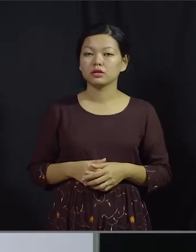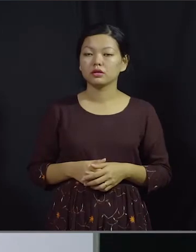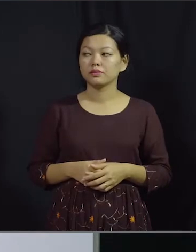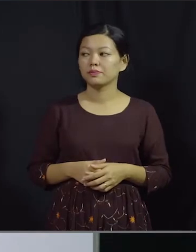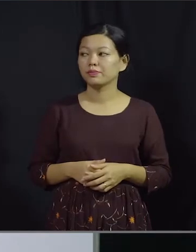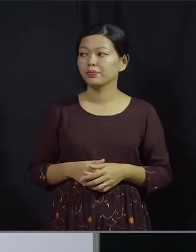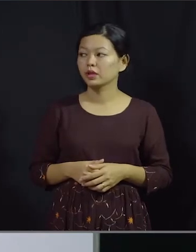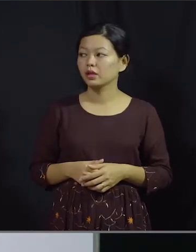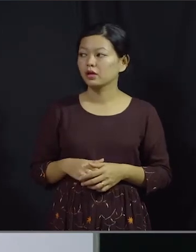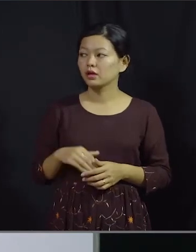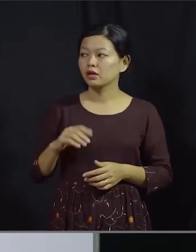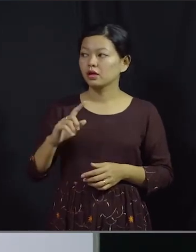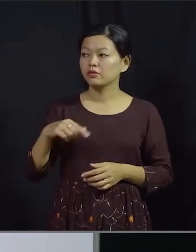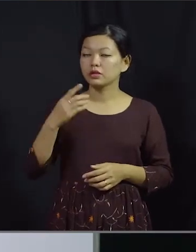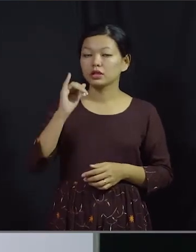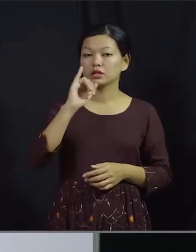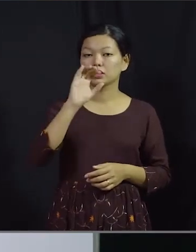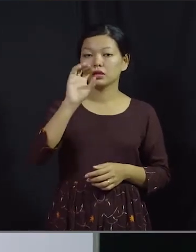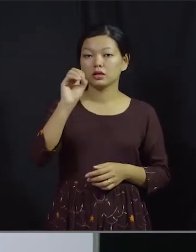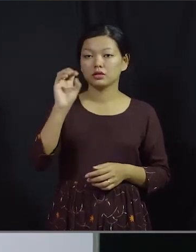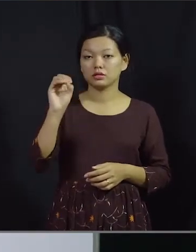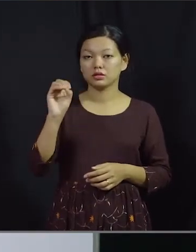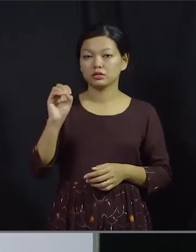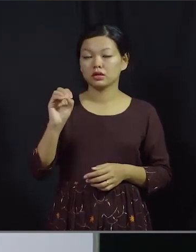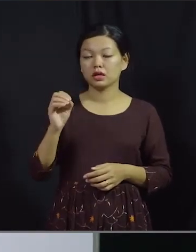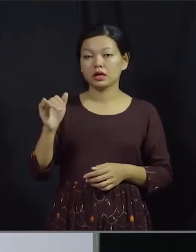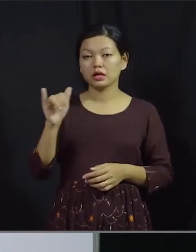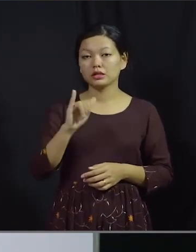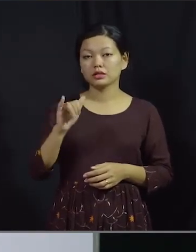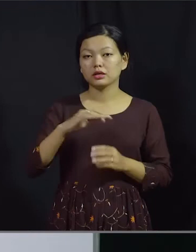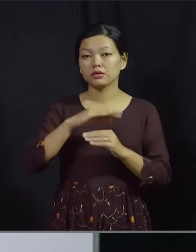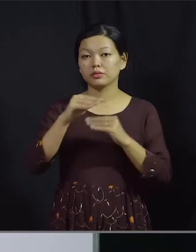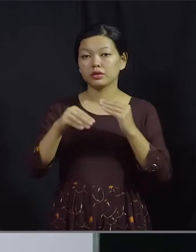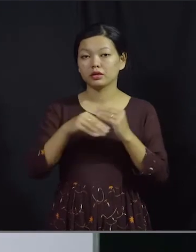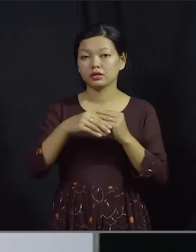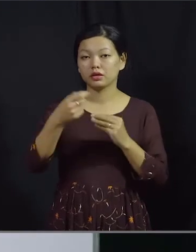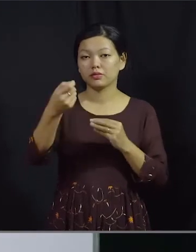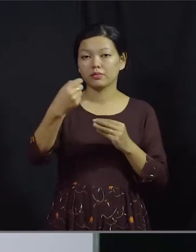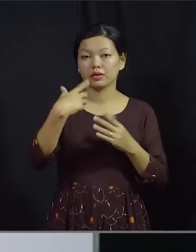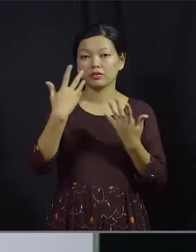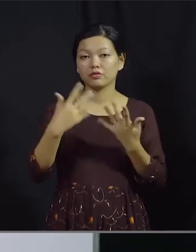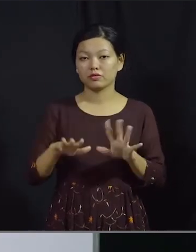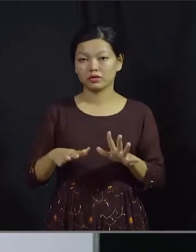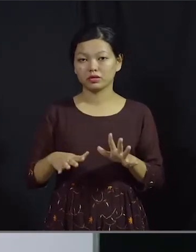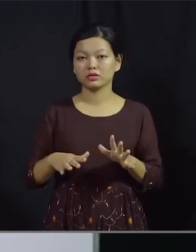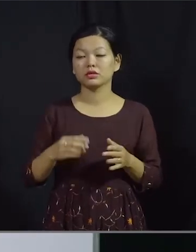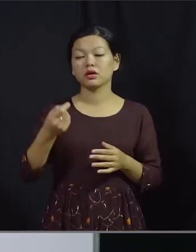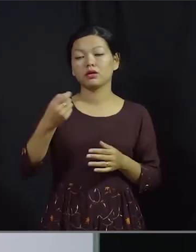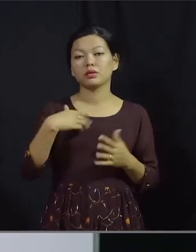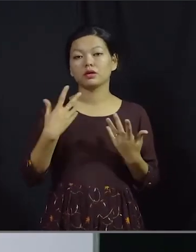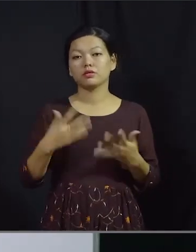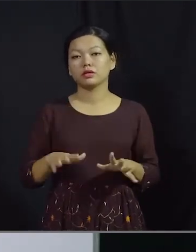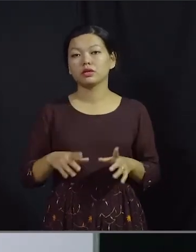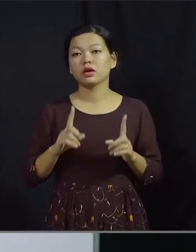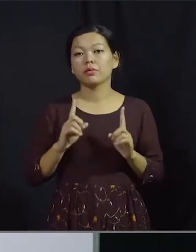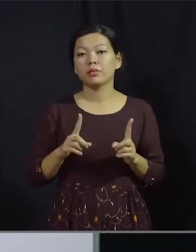Accrued income to revaluation account 600. This is also an income that has been already accrued. Okay, it is already earned, but it is